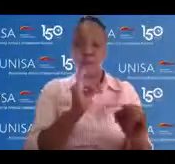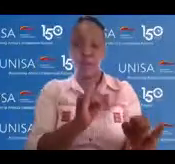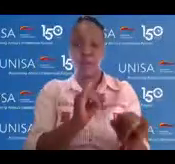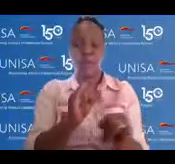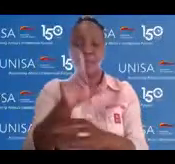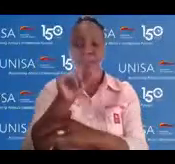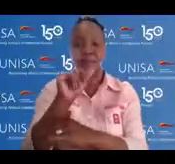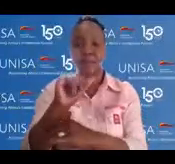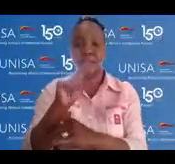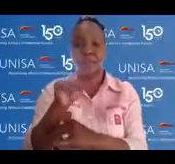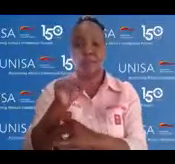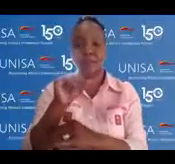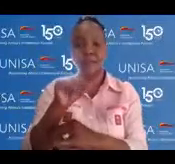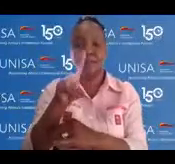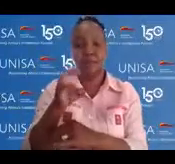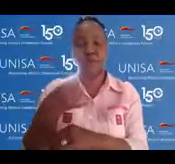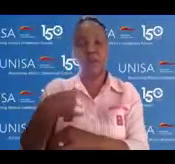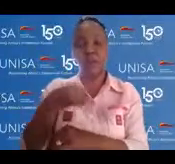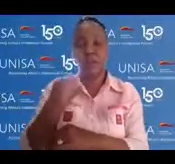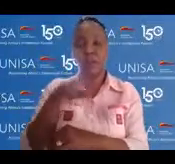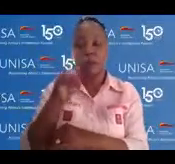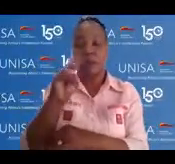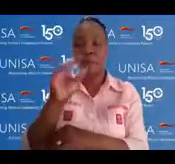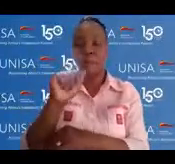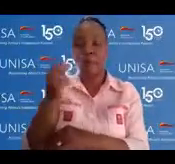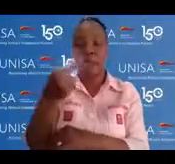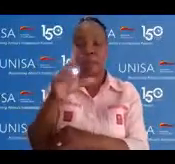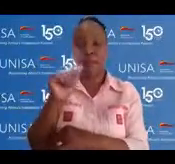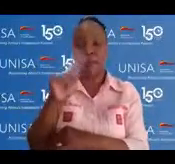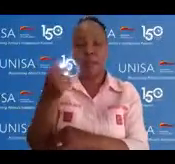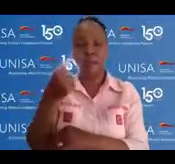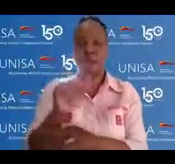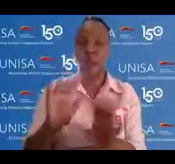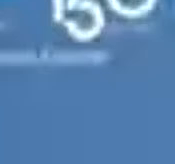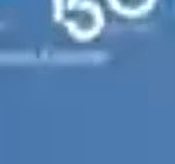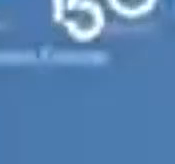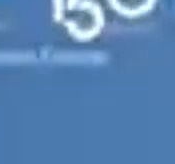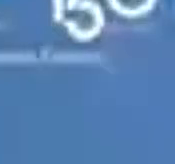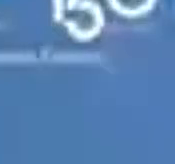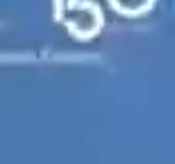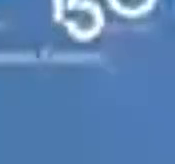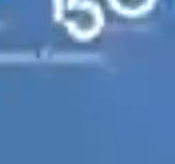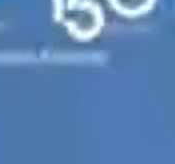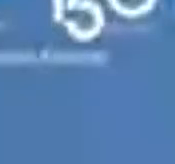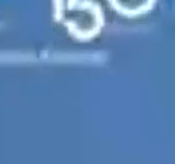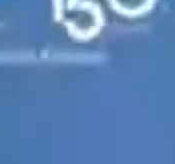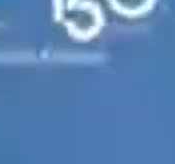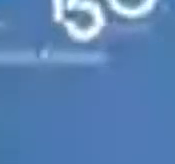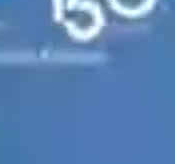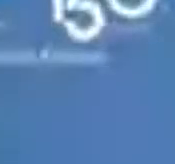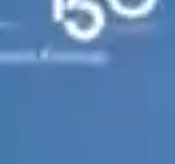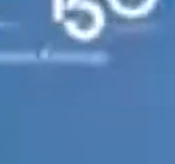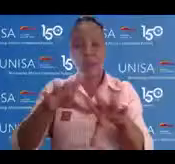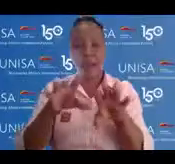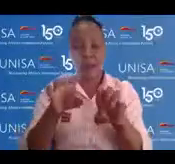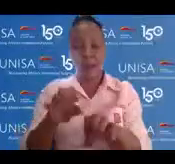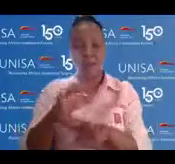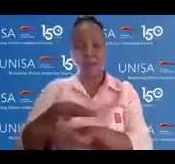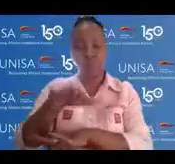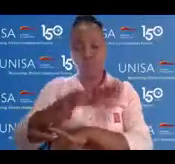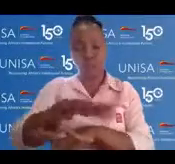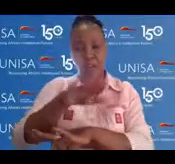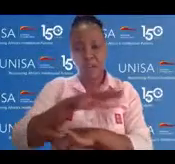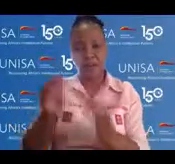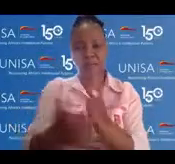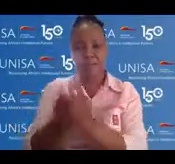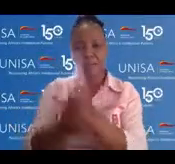Mashlangu, who's going to talk to you firstly and show you how do you access the Open myExams support site. What exactly is the support site and